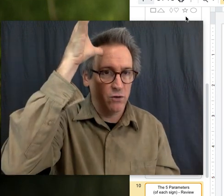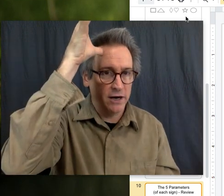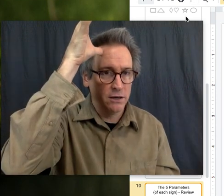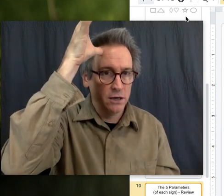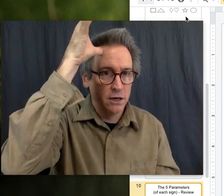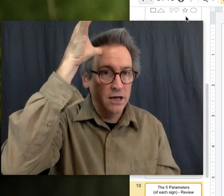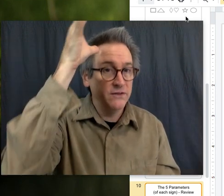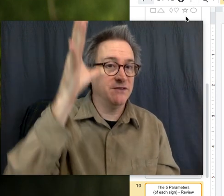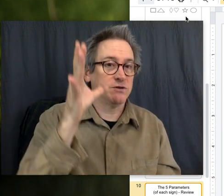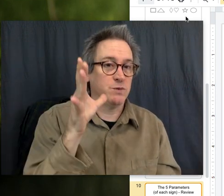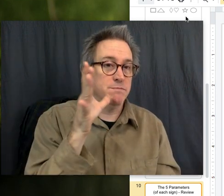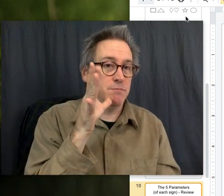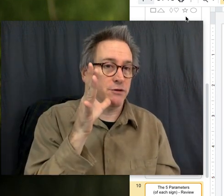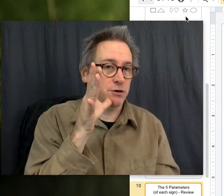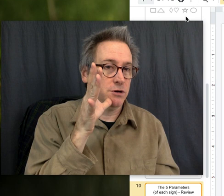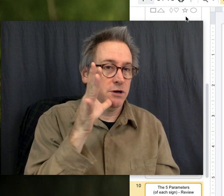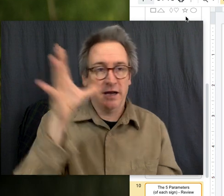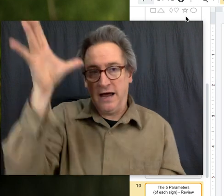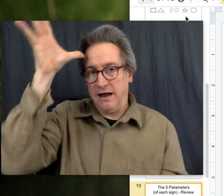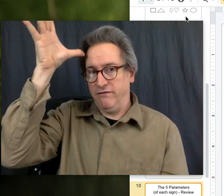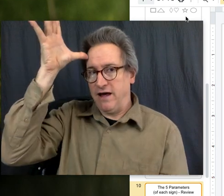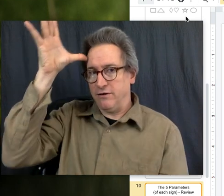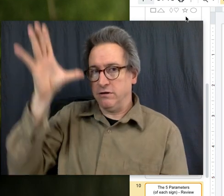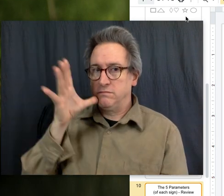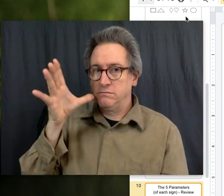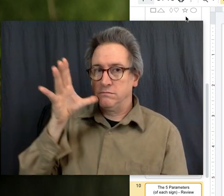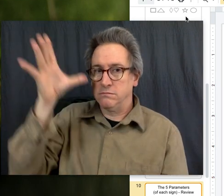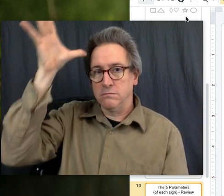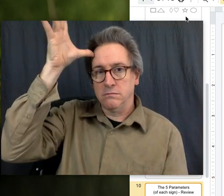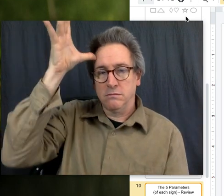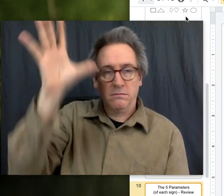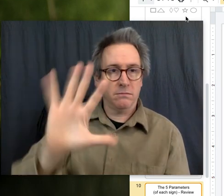on the forehead. The difference between mother and father